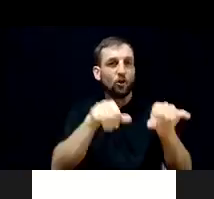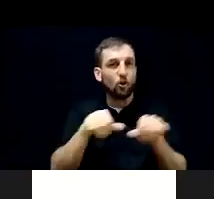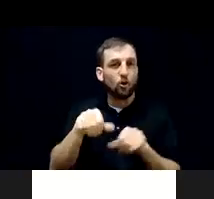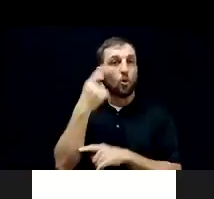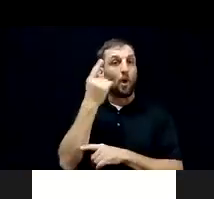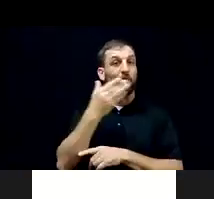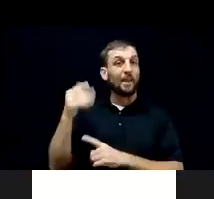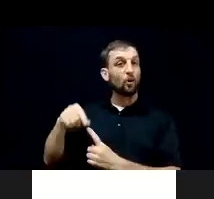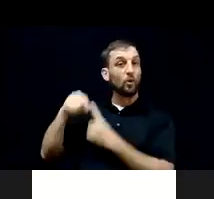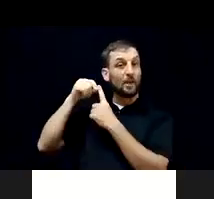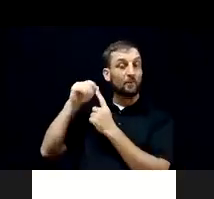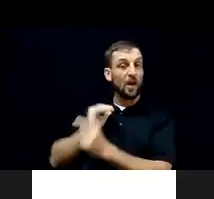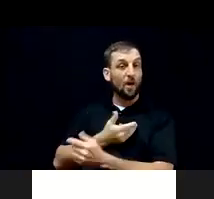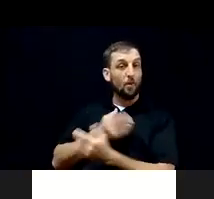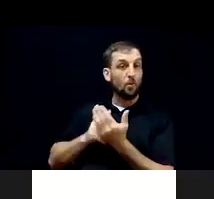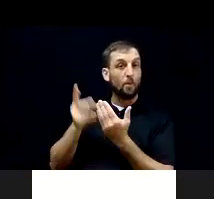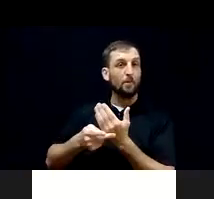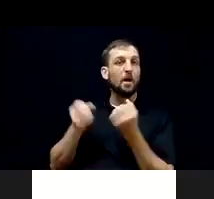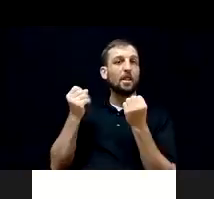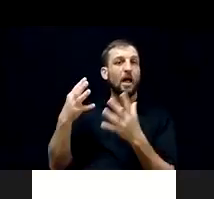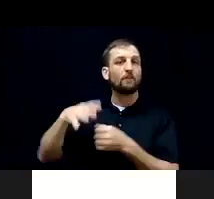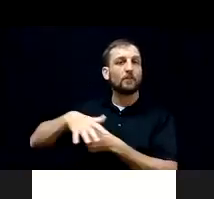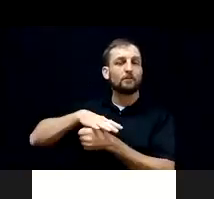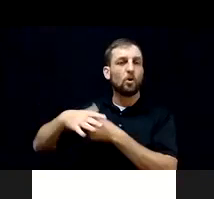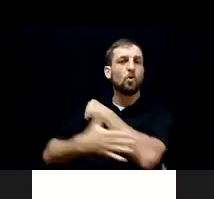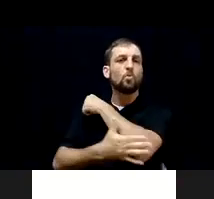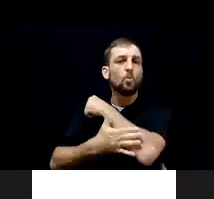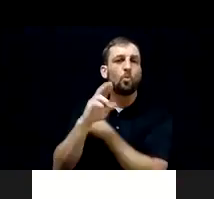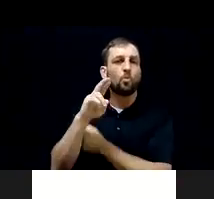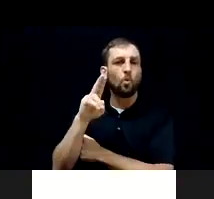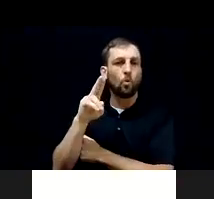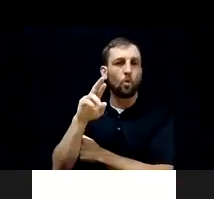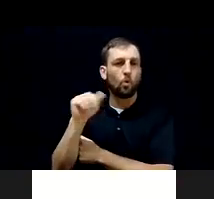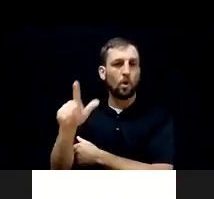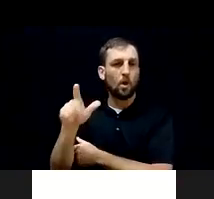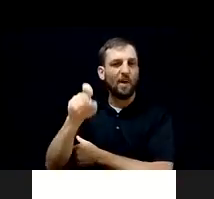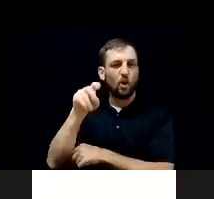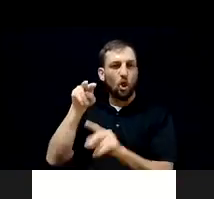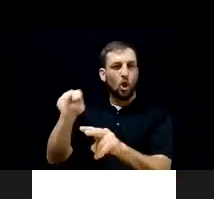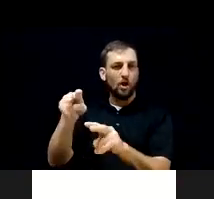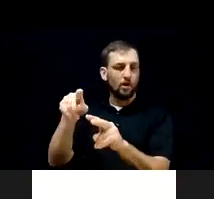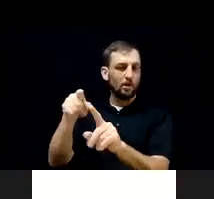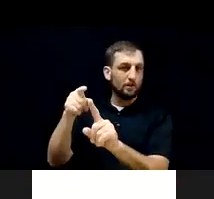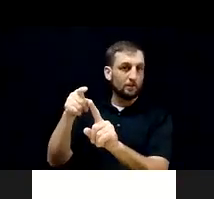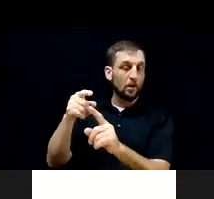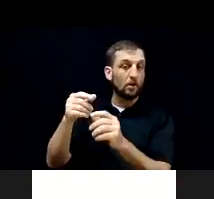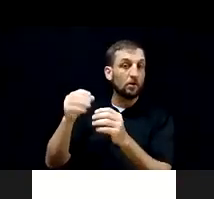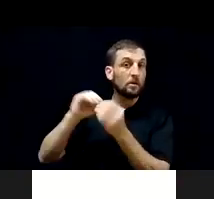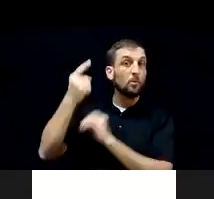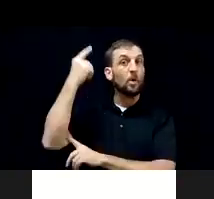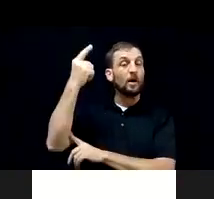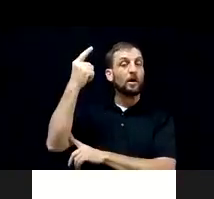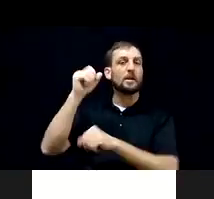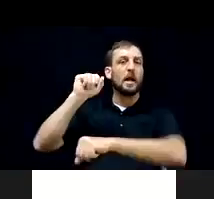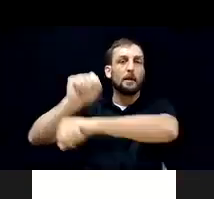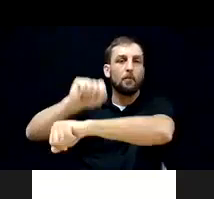is we serve a lot of rural communities. So we have to look at our ultimate goal is employment. We have to look at what our students are able to